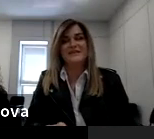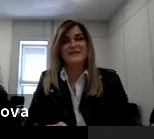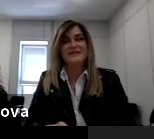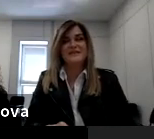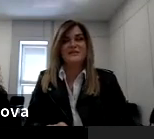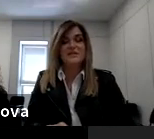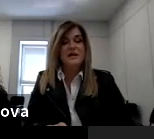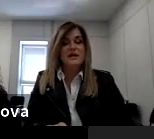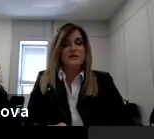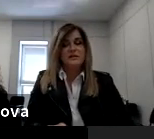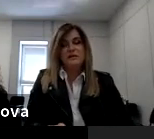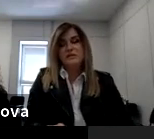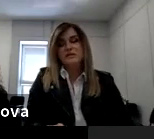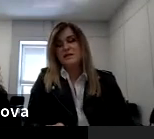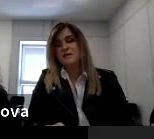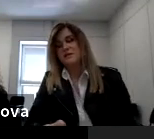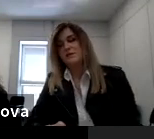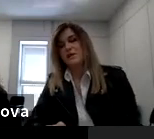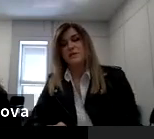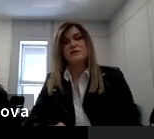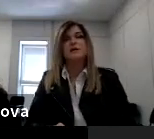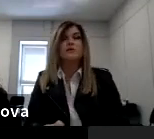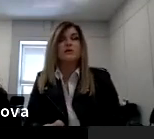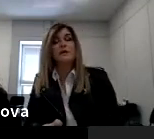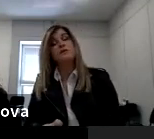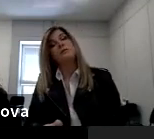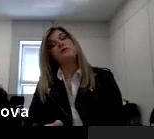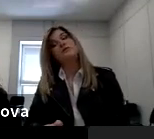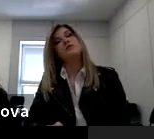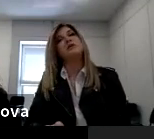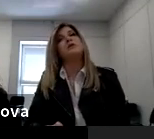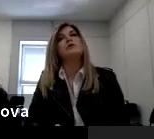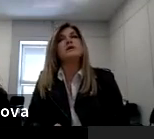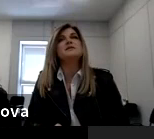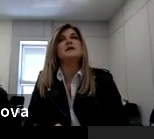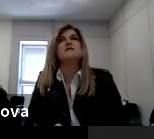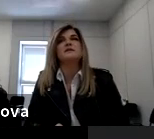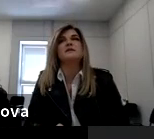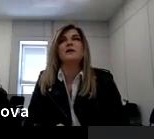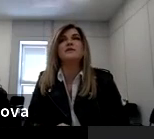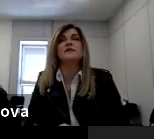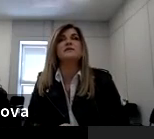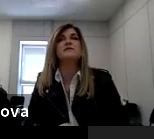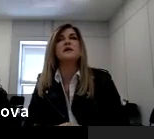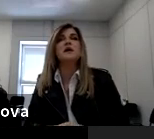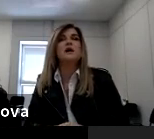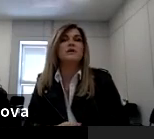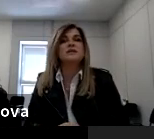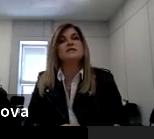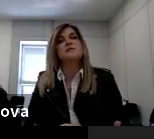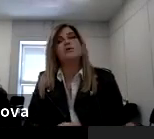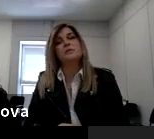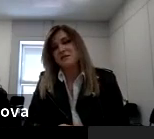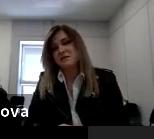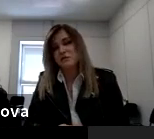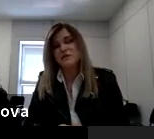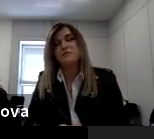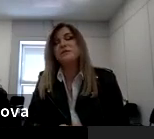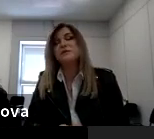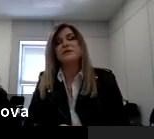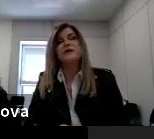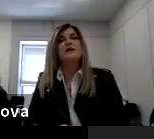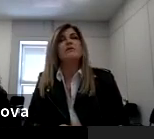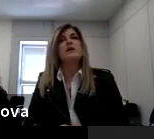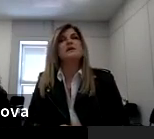facade-centric lighting systems. So that means that when we start working on a project, we're always asking ourselves, what is the purpose of